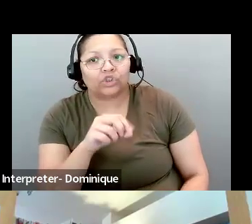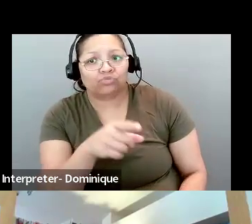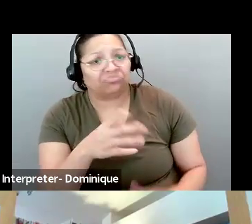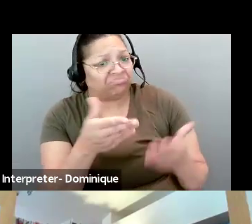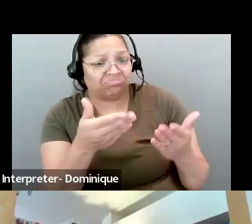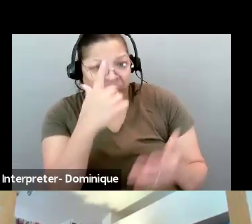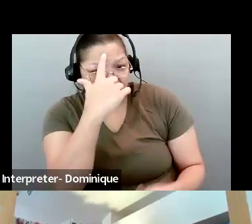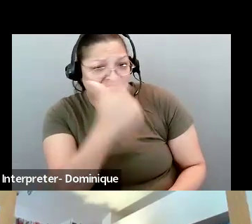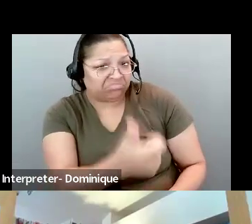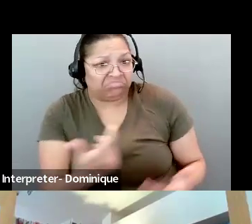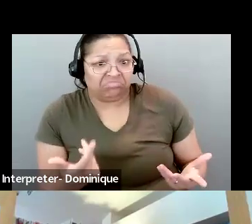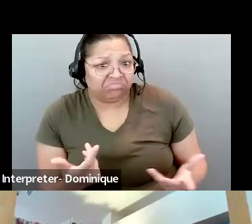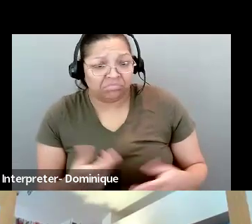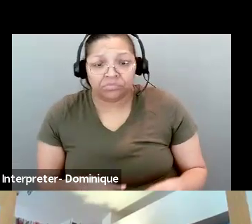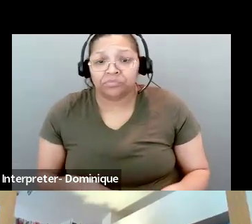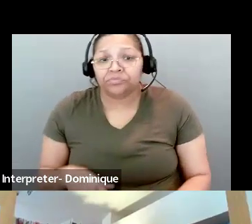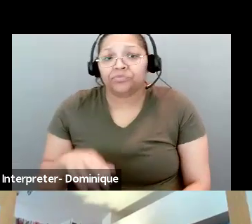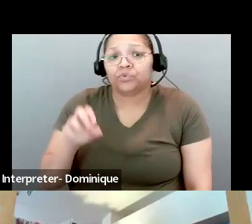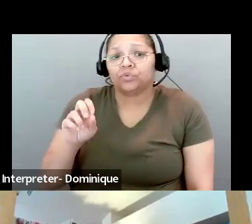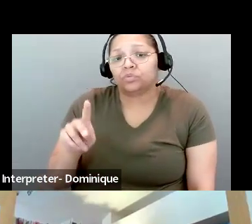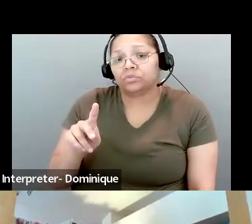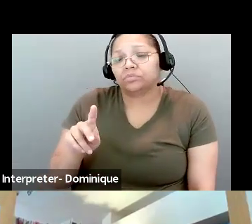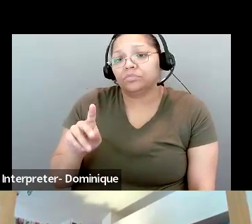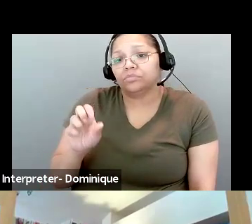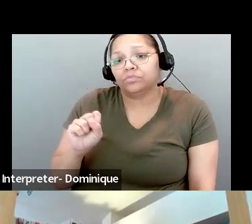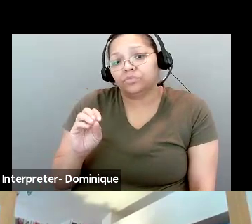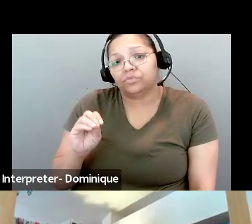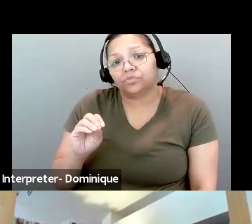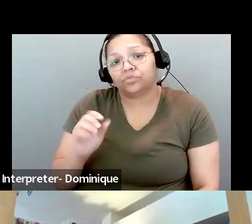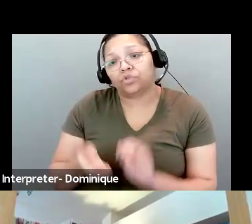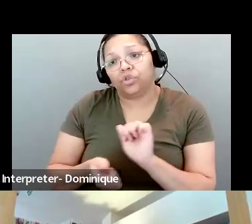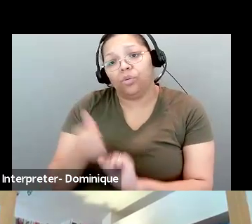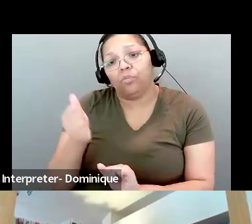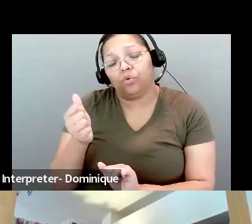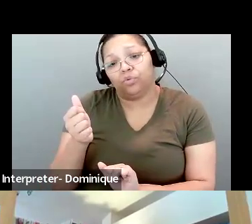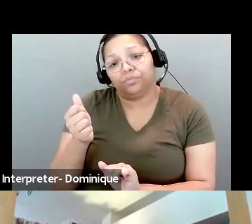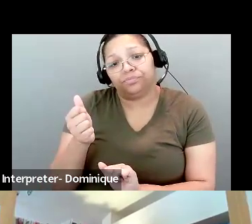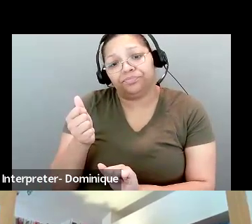free to talk about Okay. So most of